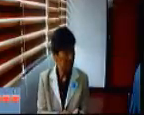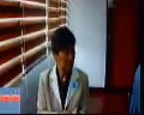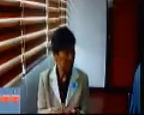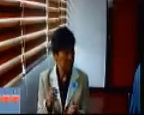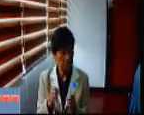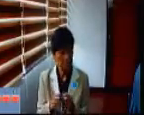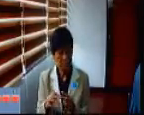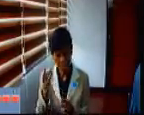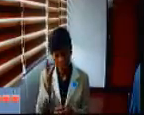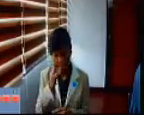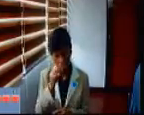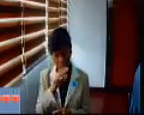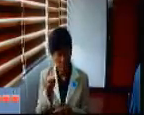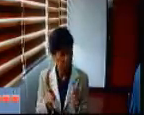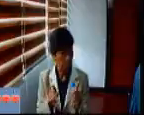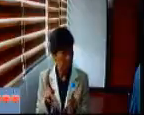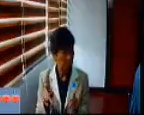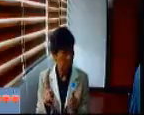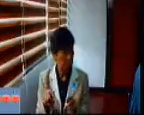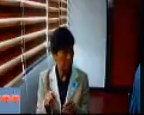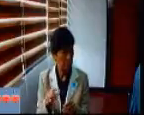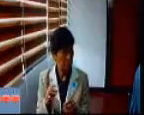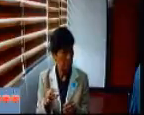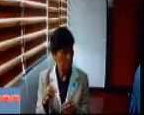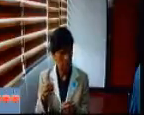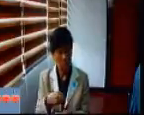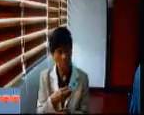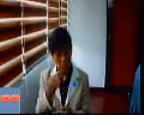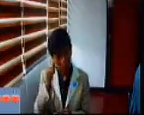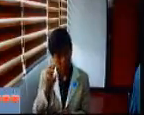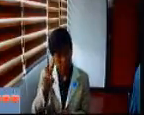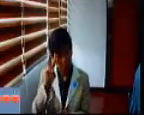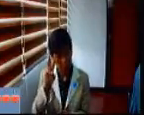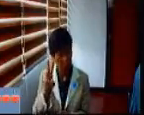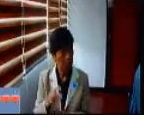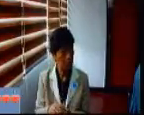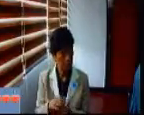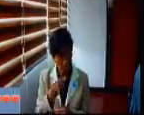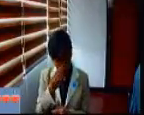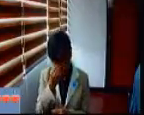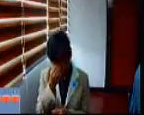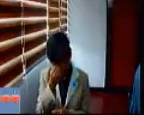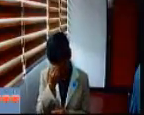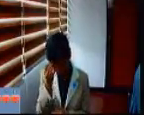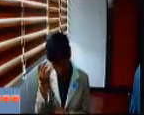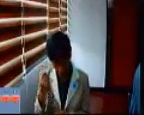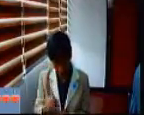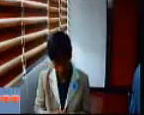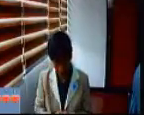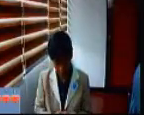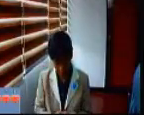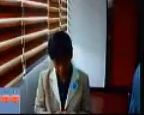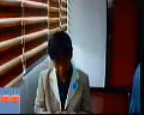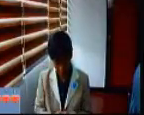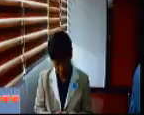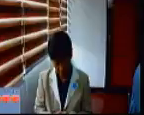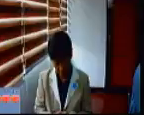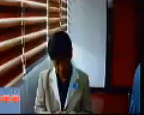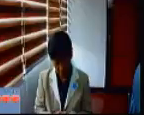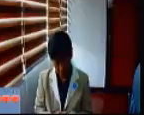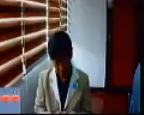media. So may awareness in that sense. Nababanggit yung Philippine fisheries and climate change.